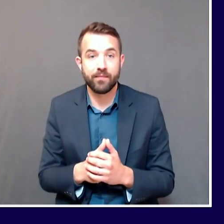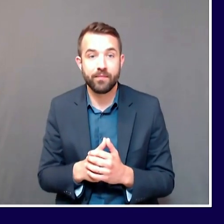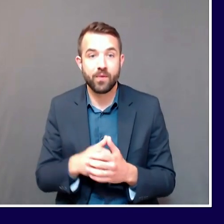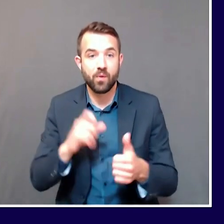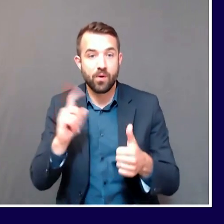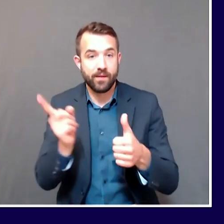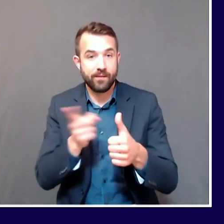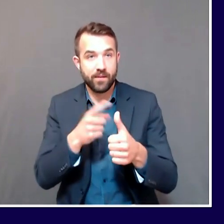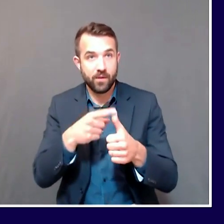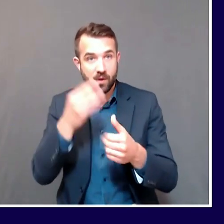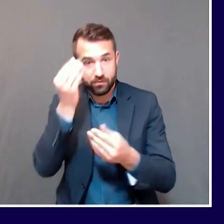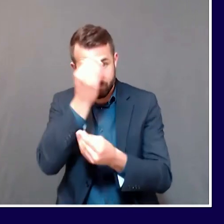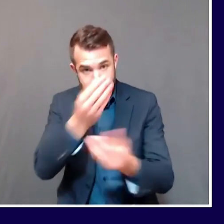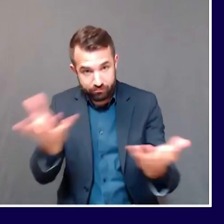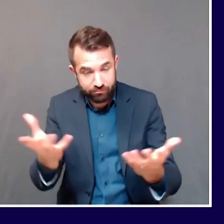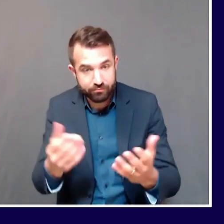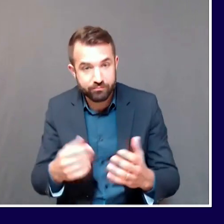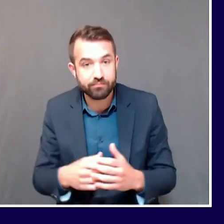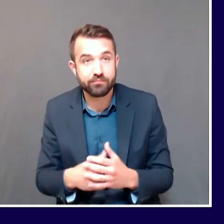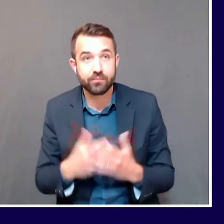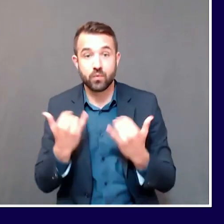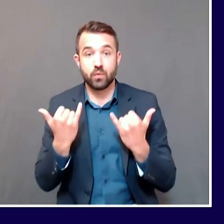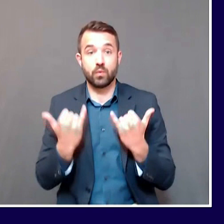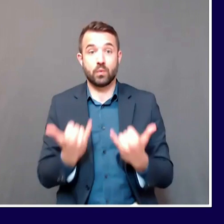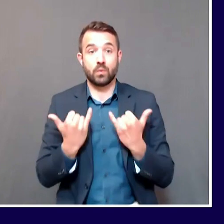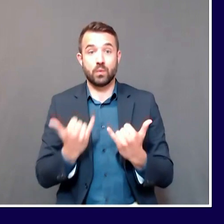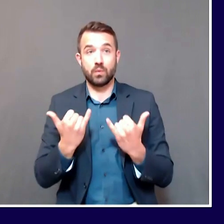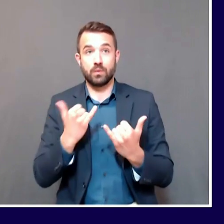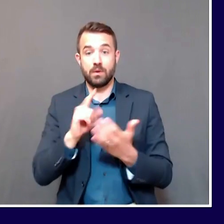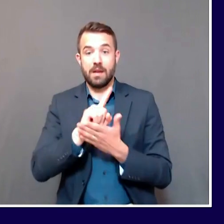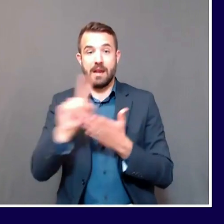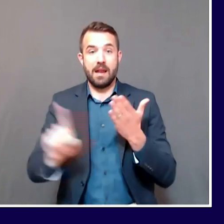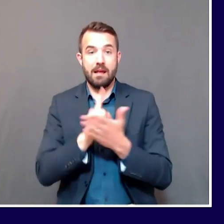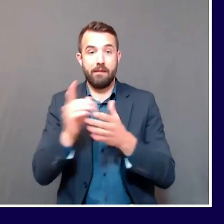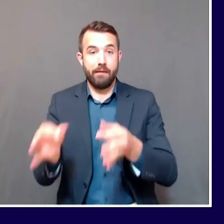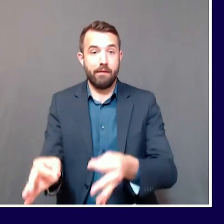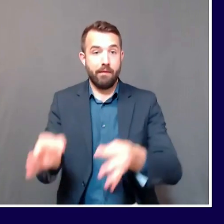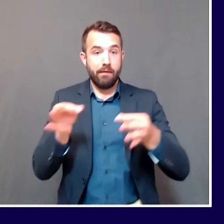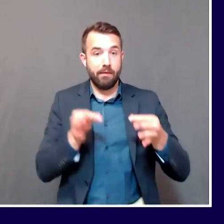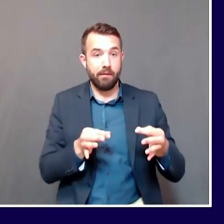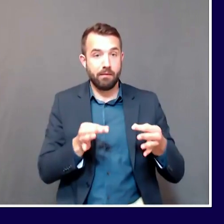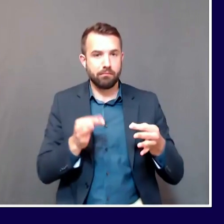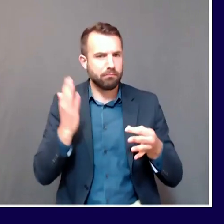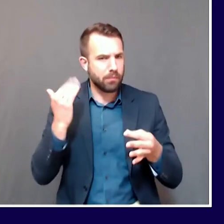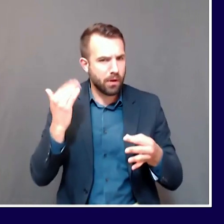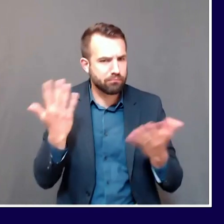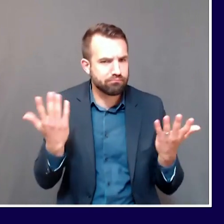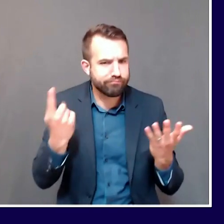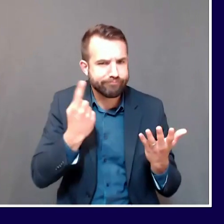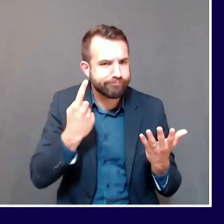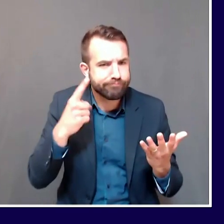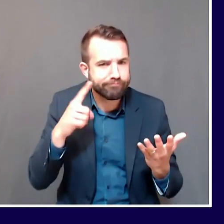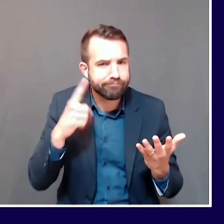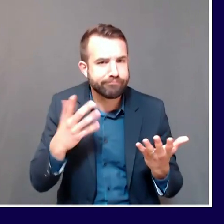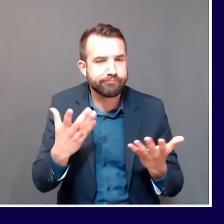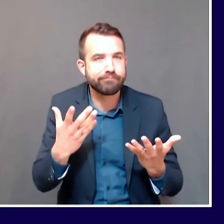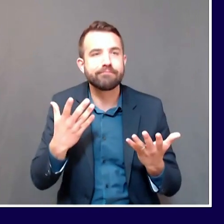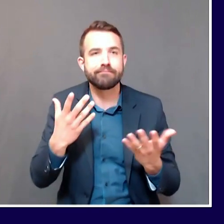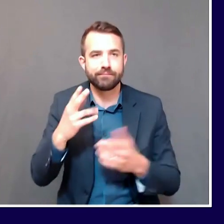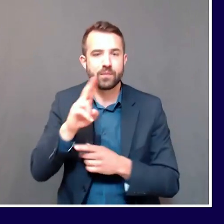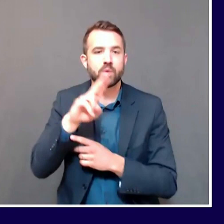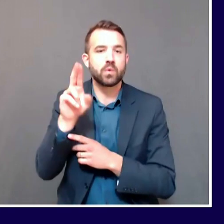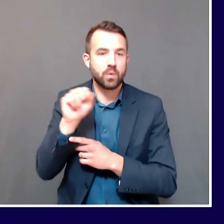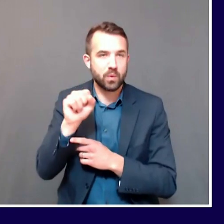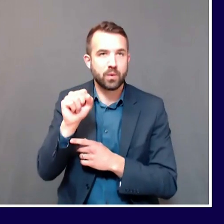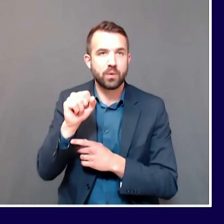are holding today's media briefing 1 hour earlier than normal because we know that the nation's attention in 1 hour